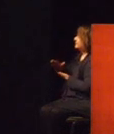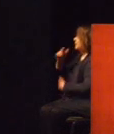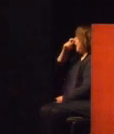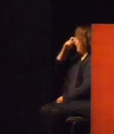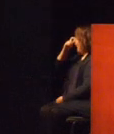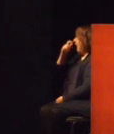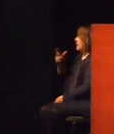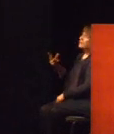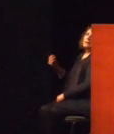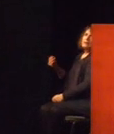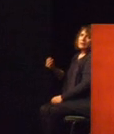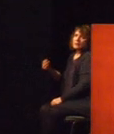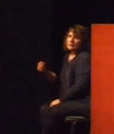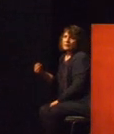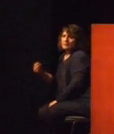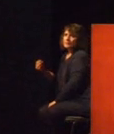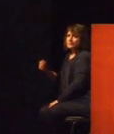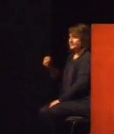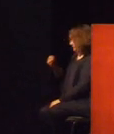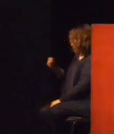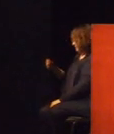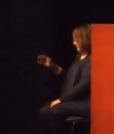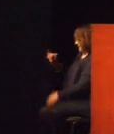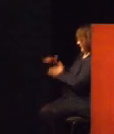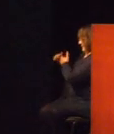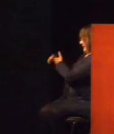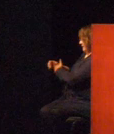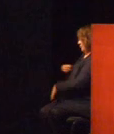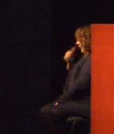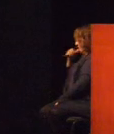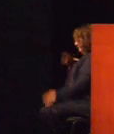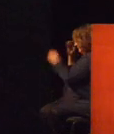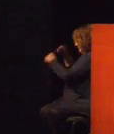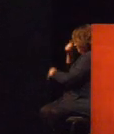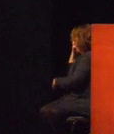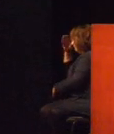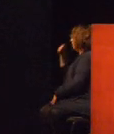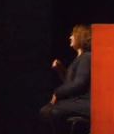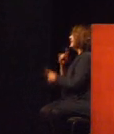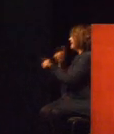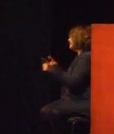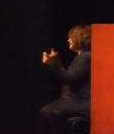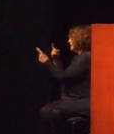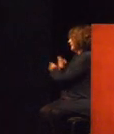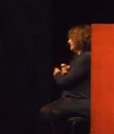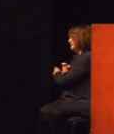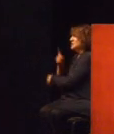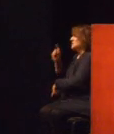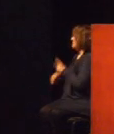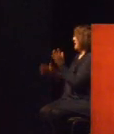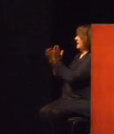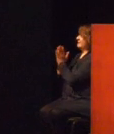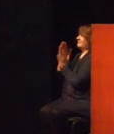And you know, just like the guide for white women who teach black boys, the answer is gonna be complex. You're not gonna be able to ask a